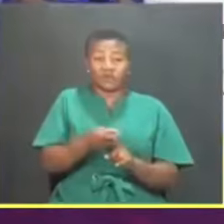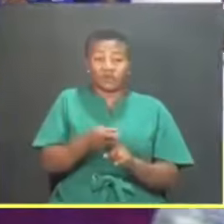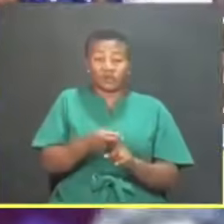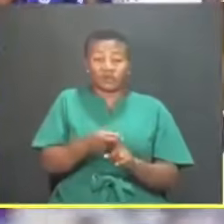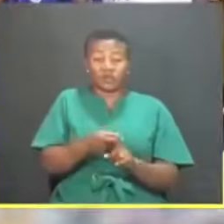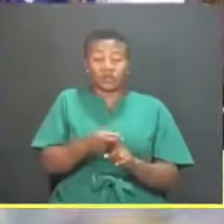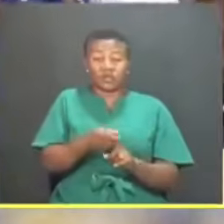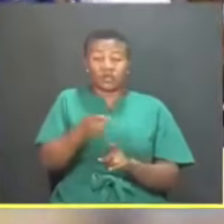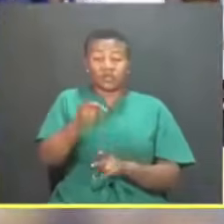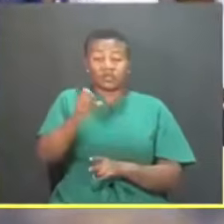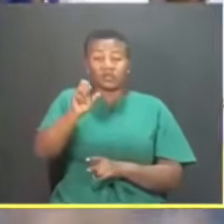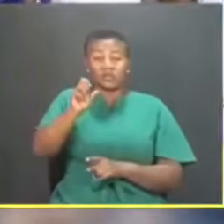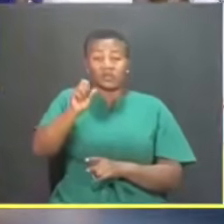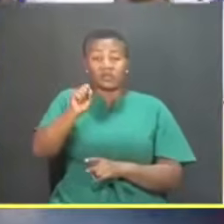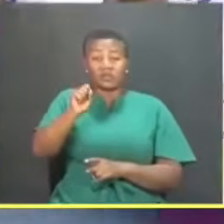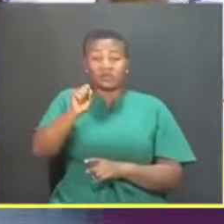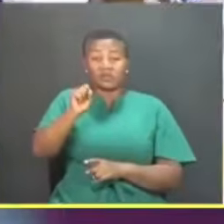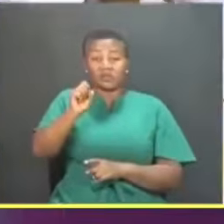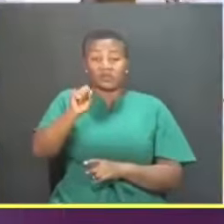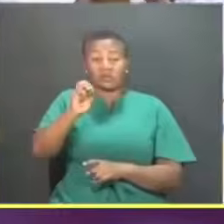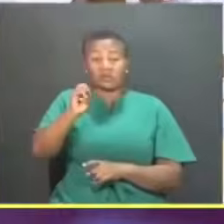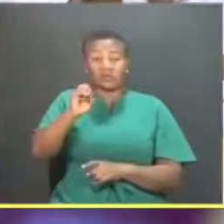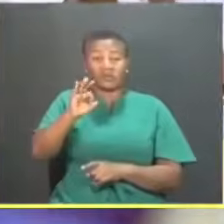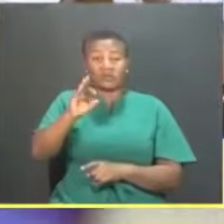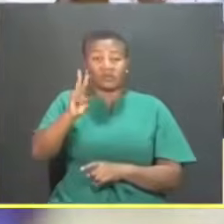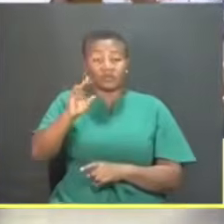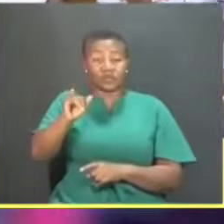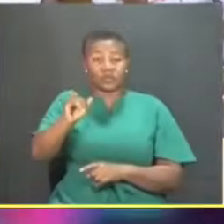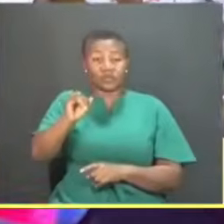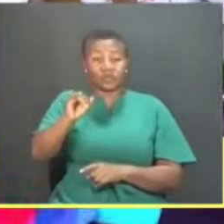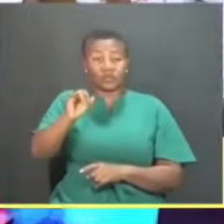Juaboso. They come from the